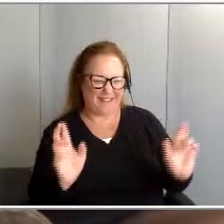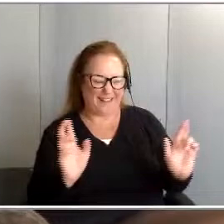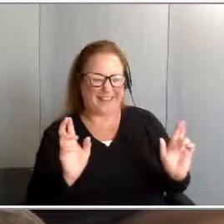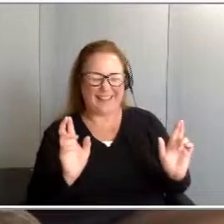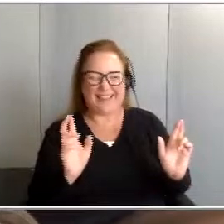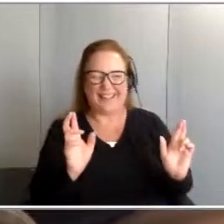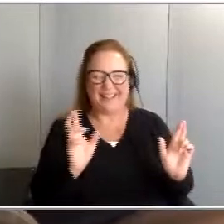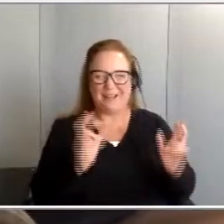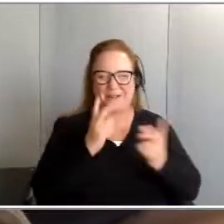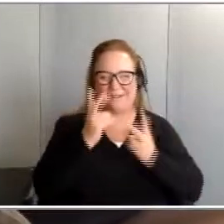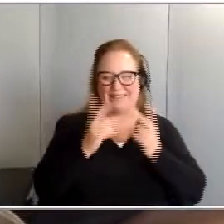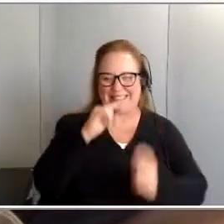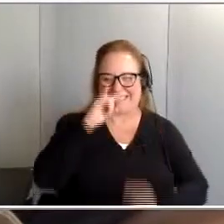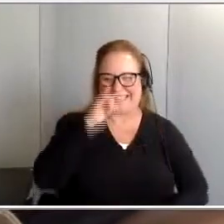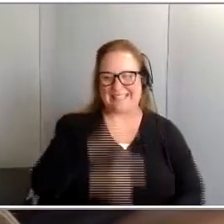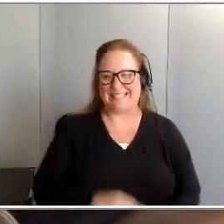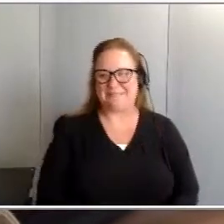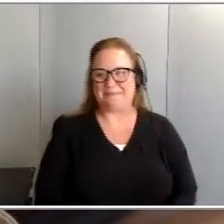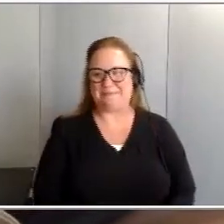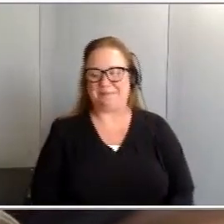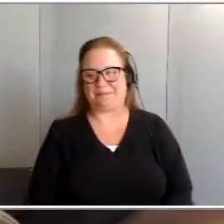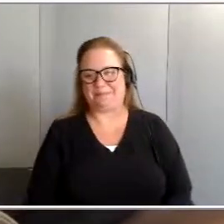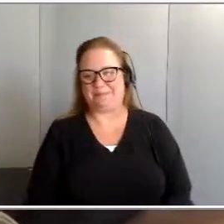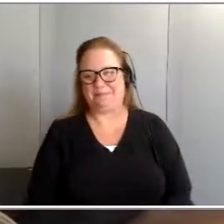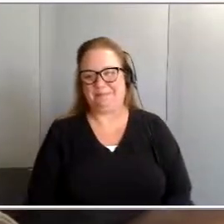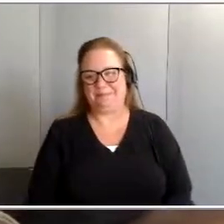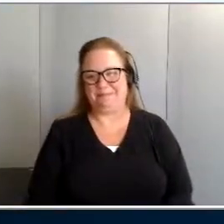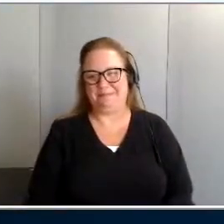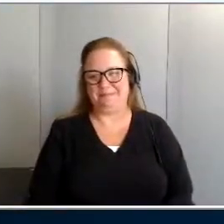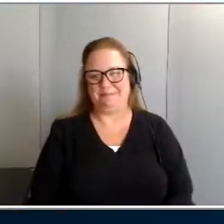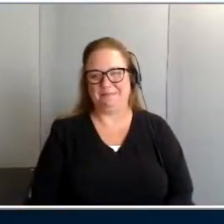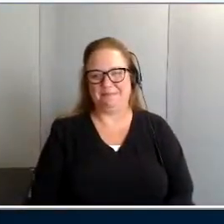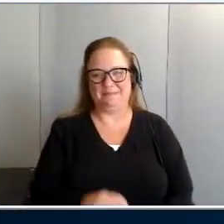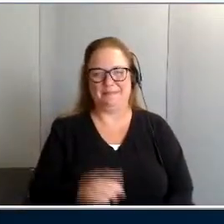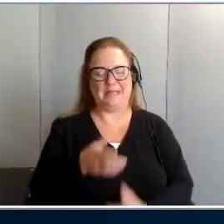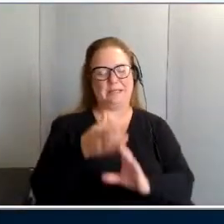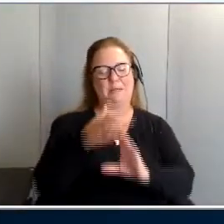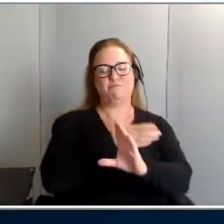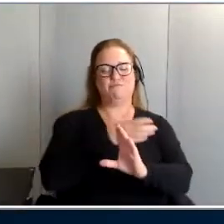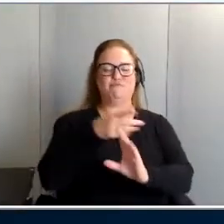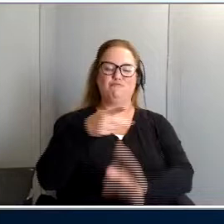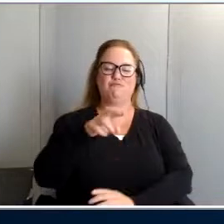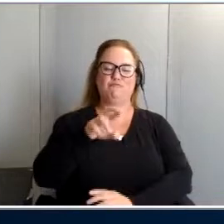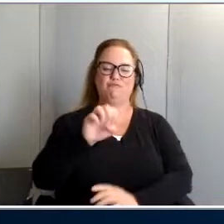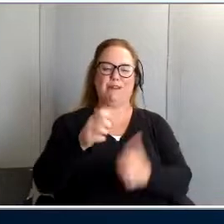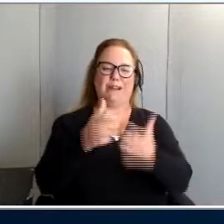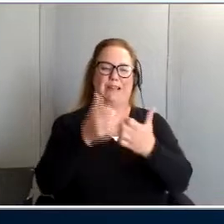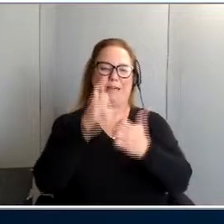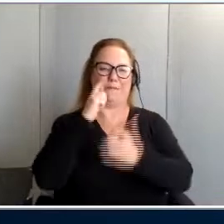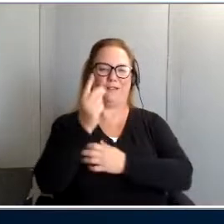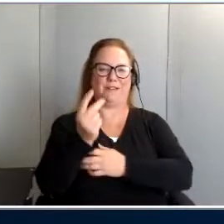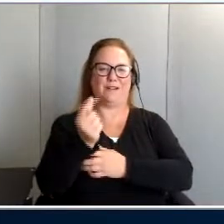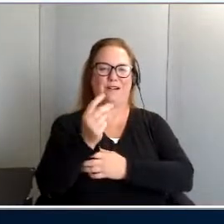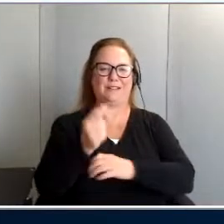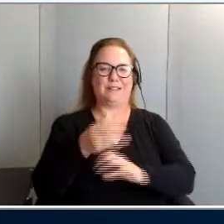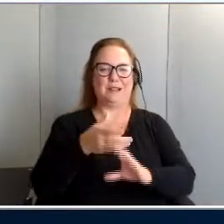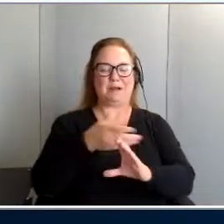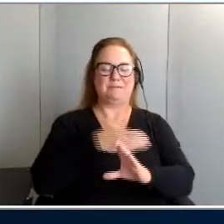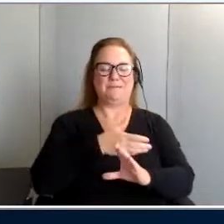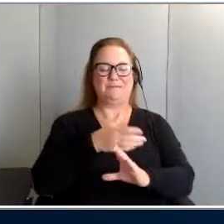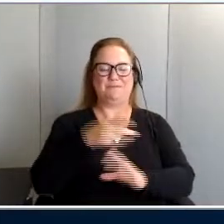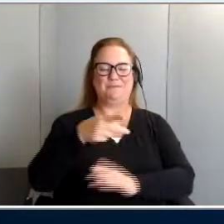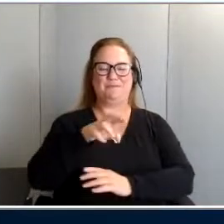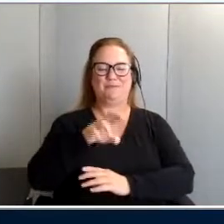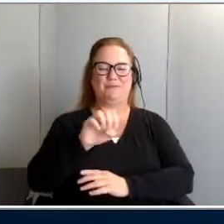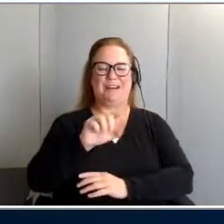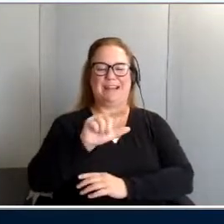visit the kids. So it works like a charm. Yeah, it's like pregame. Pregame for the dogs, pregame for Cindy. That's right. Getting her It's a pregame stretched out